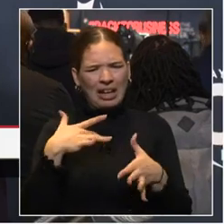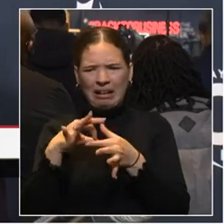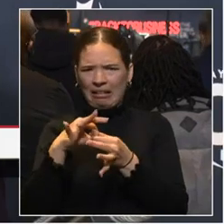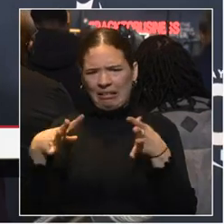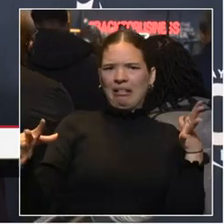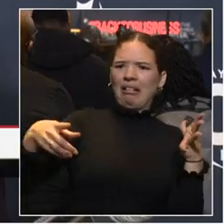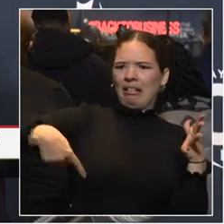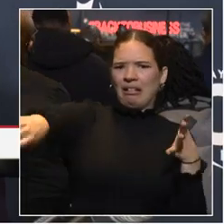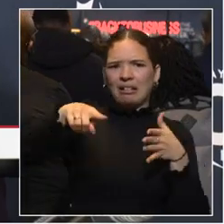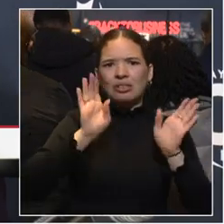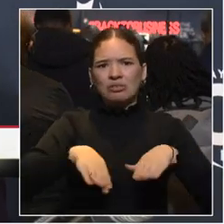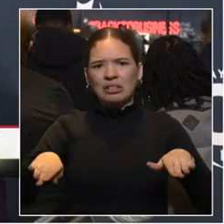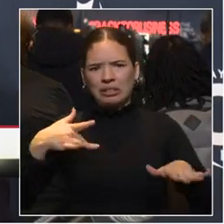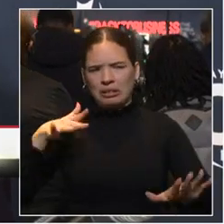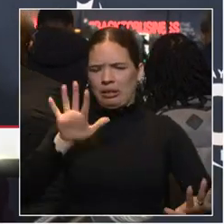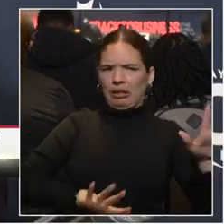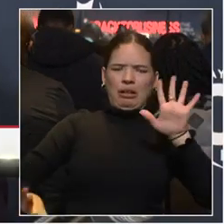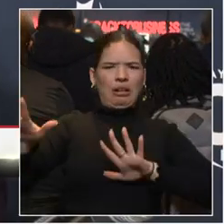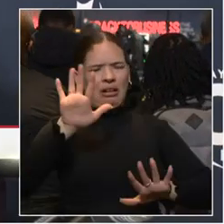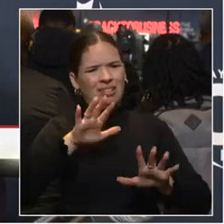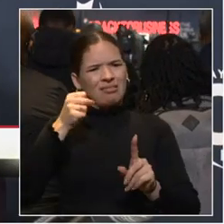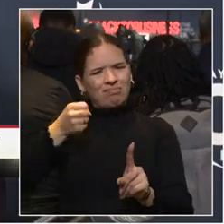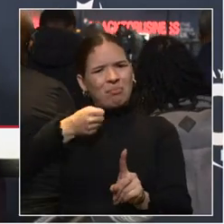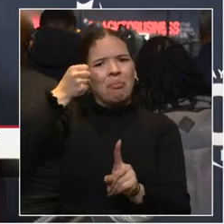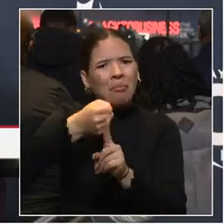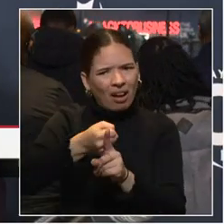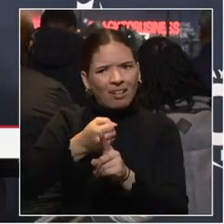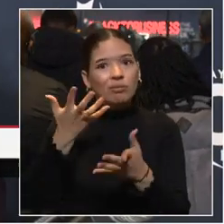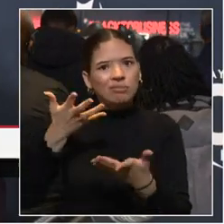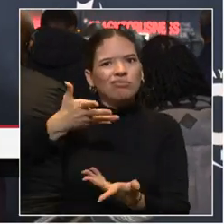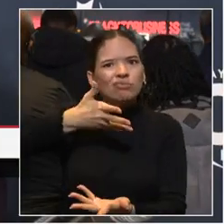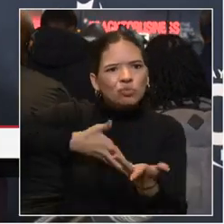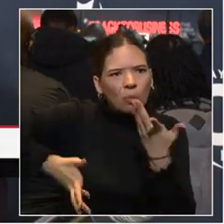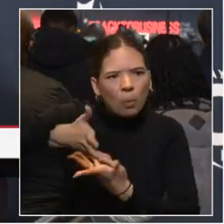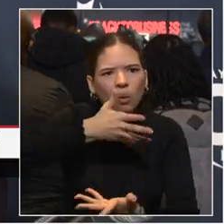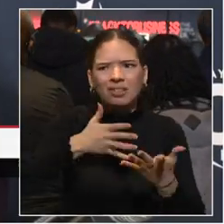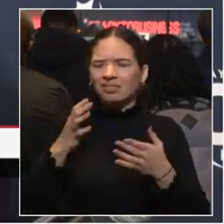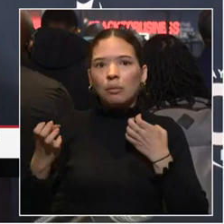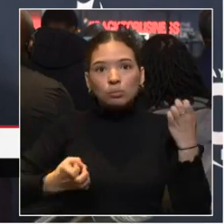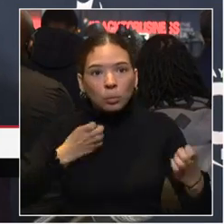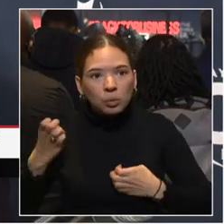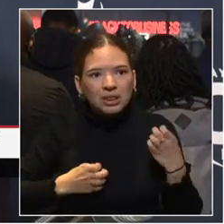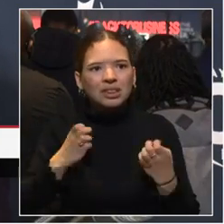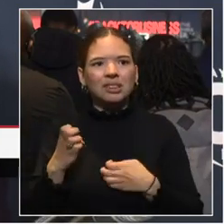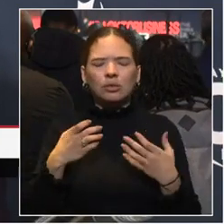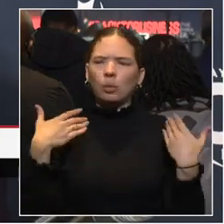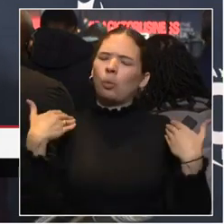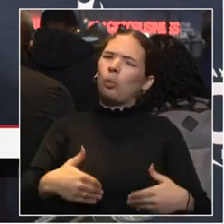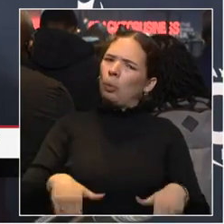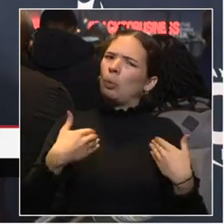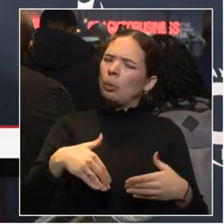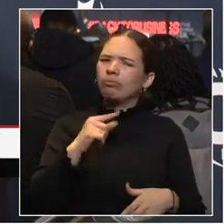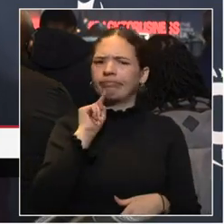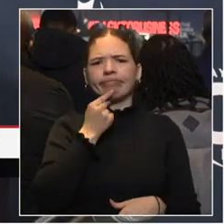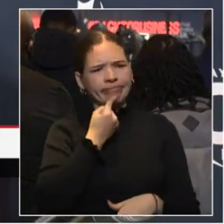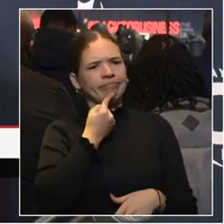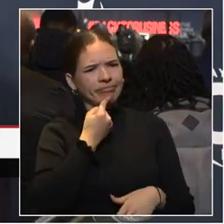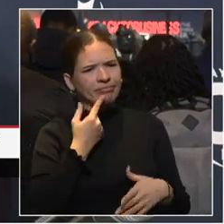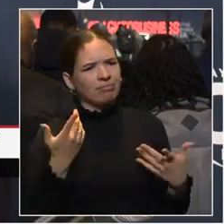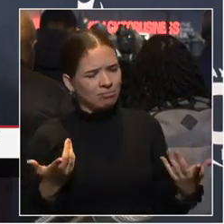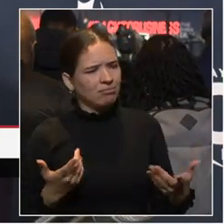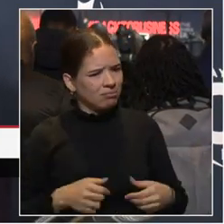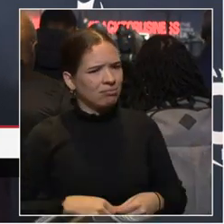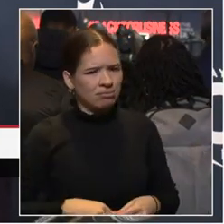tremendous impact on kids' social and emotional well-being, and school. So